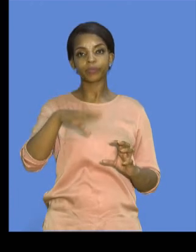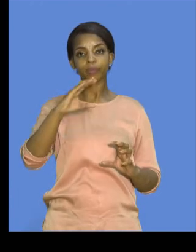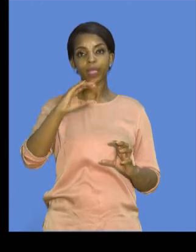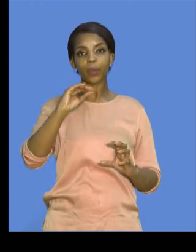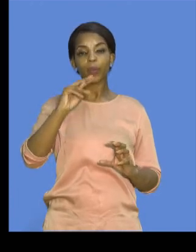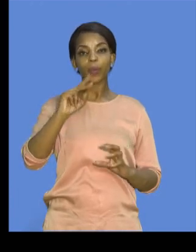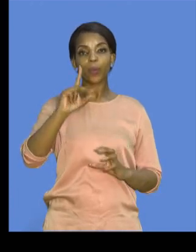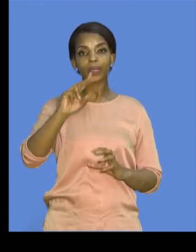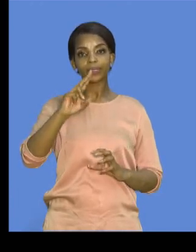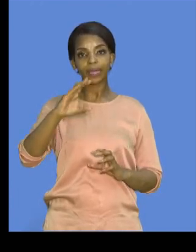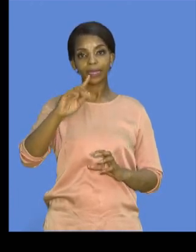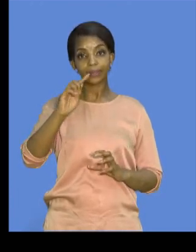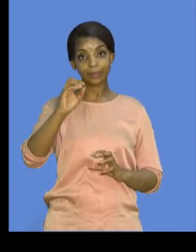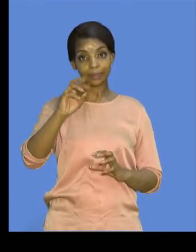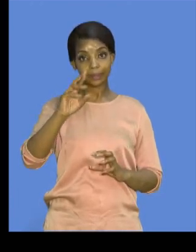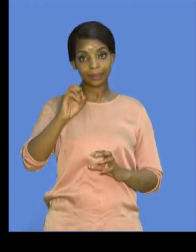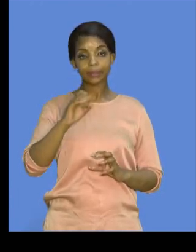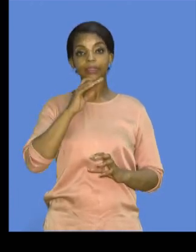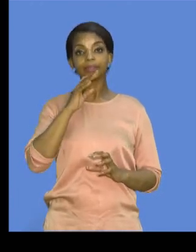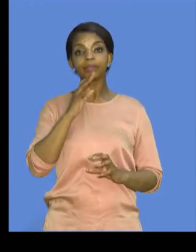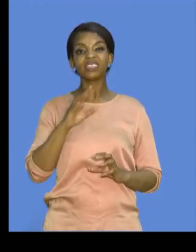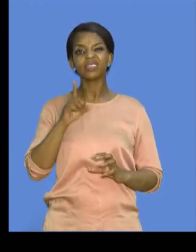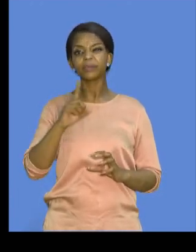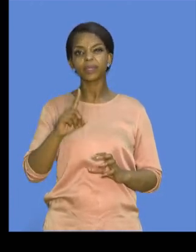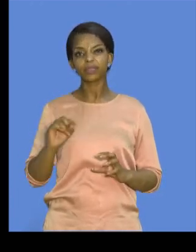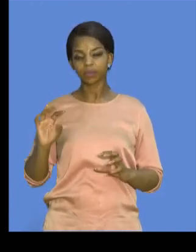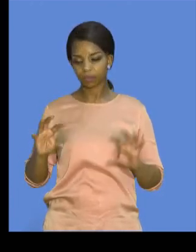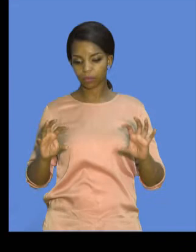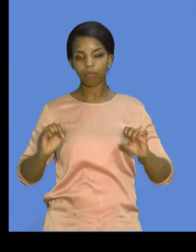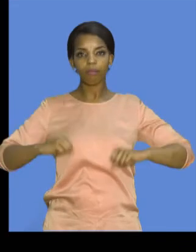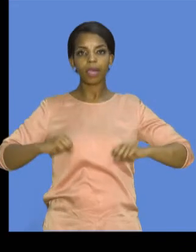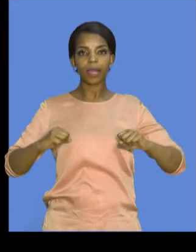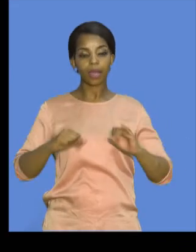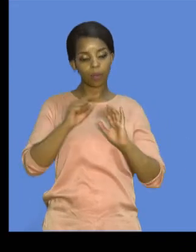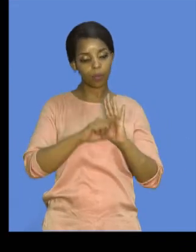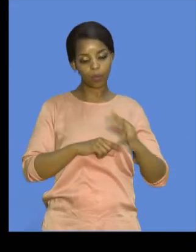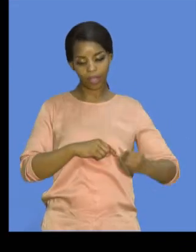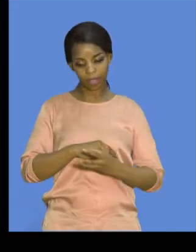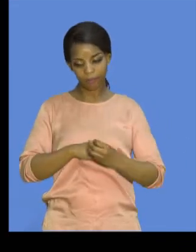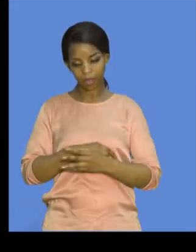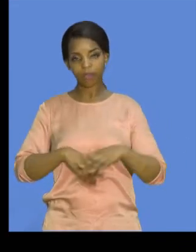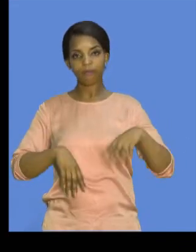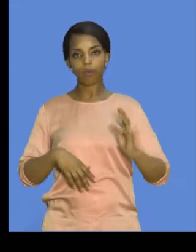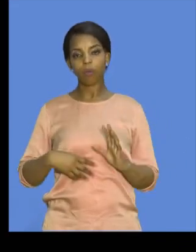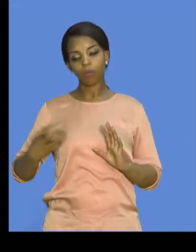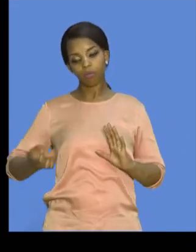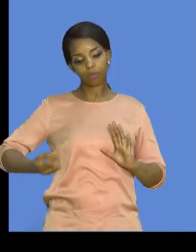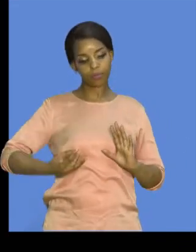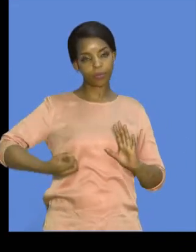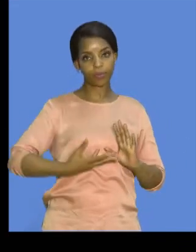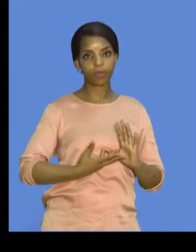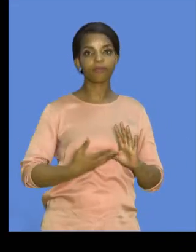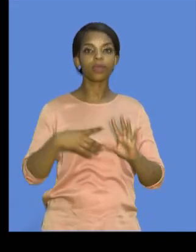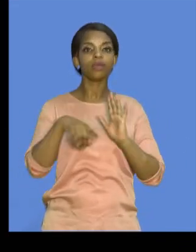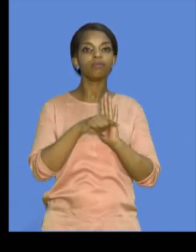that actually allow charge to move or to be transferred between those materials. So we refer to them as